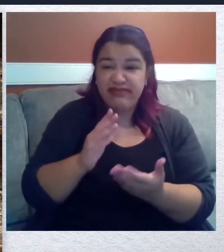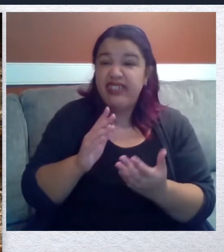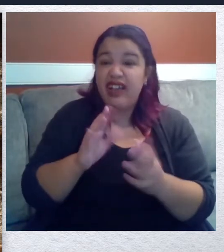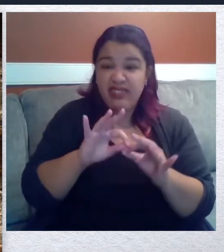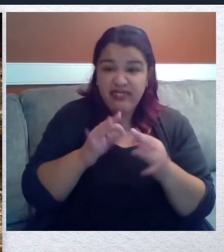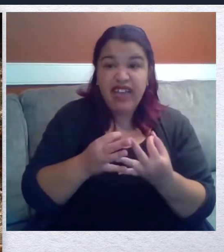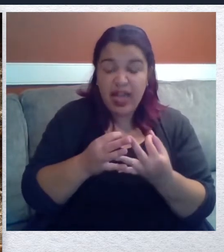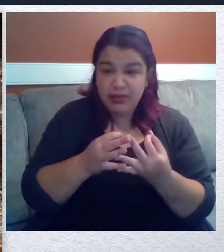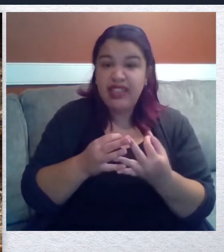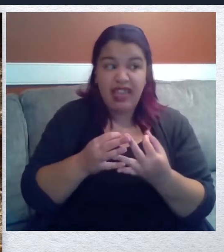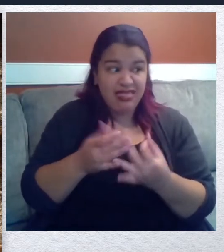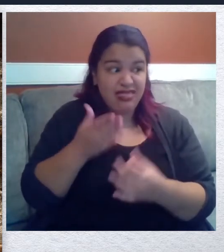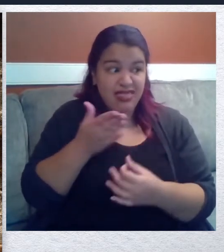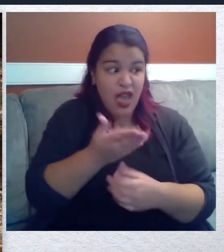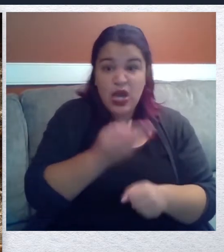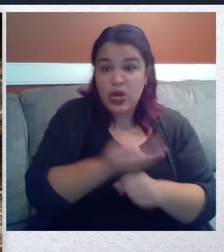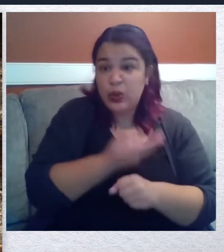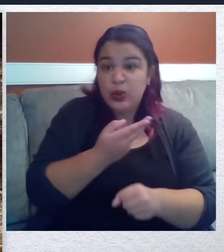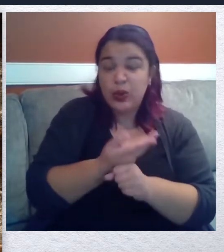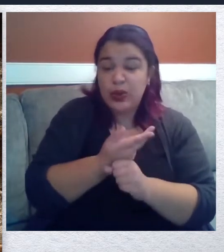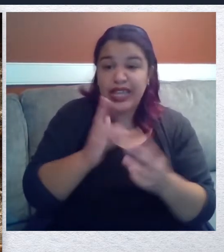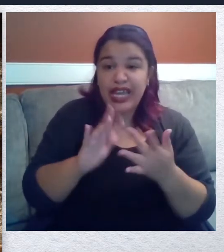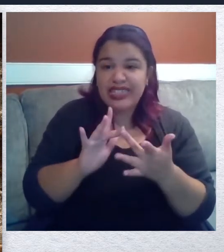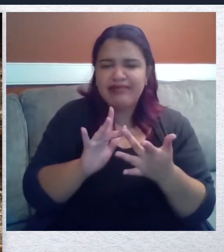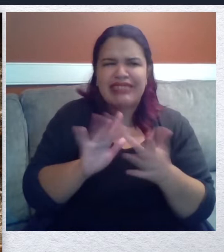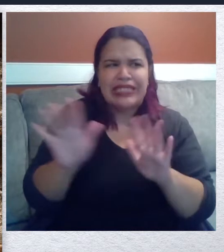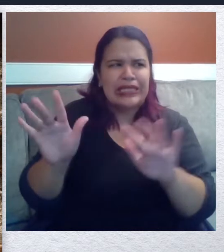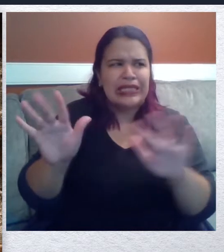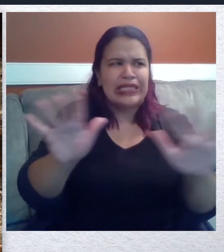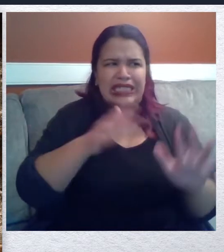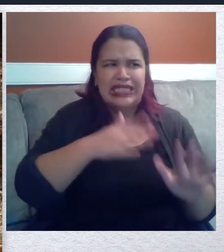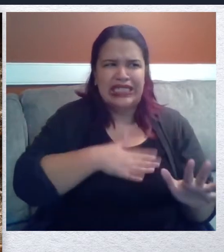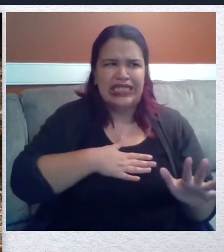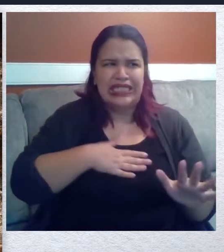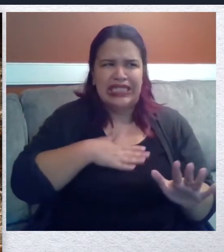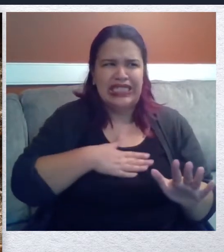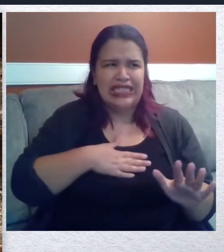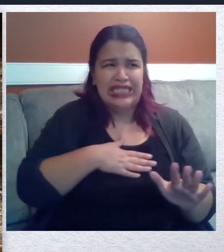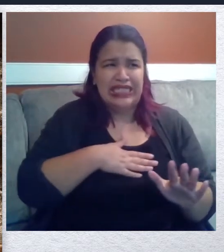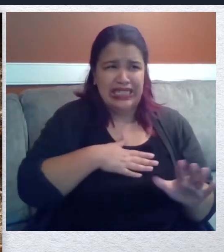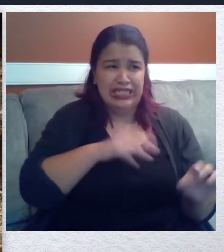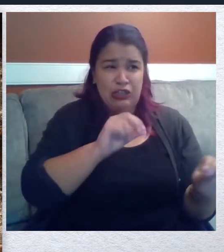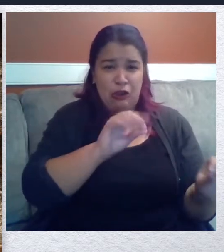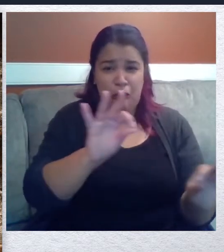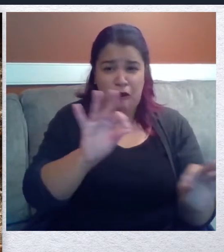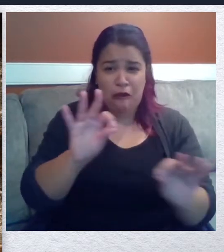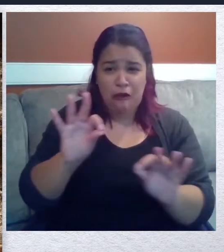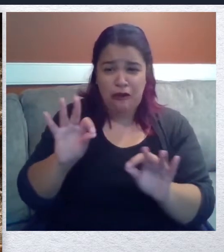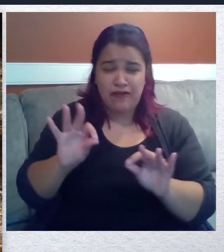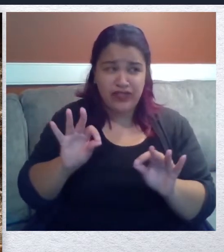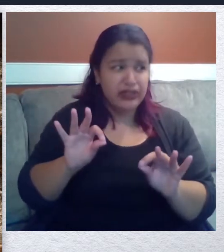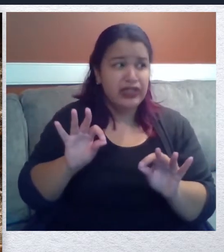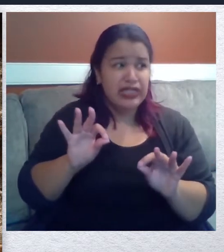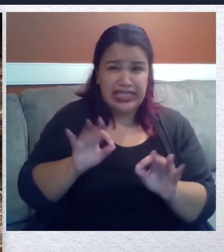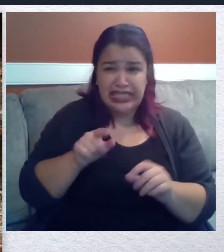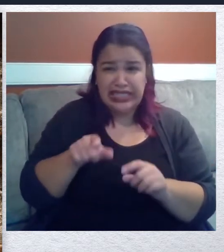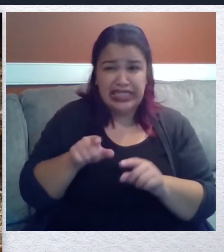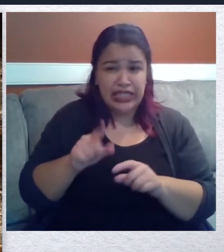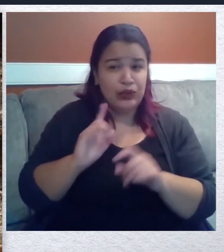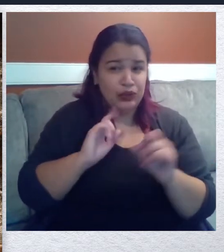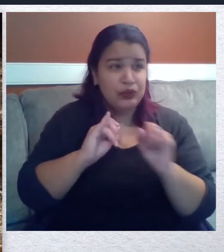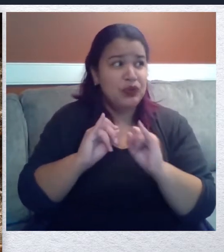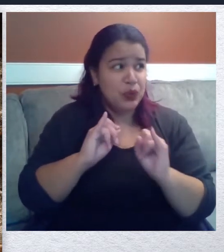Great. Any other technology tips before the event? Well, it is important to